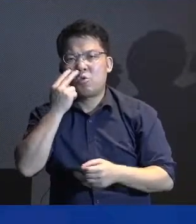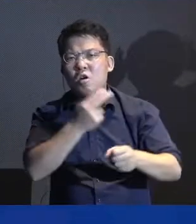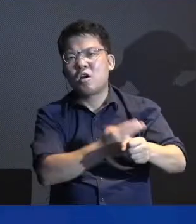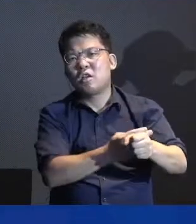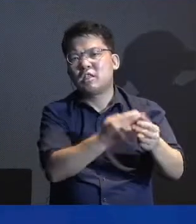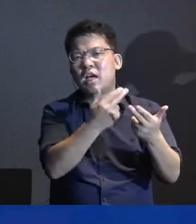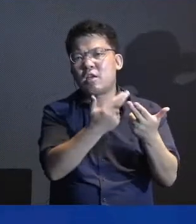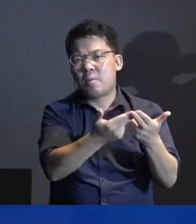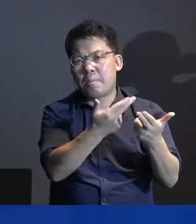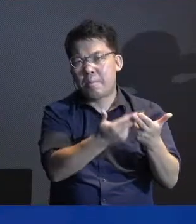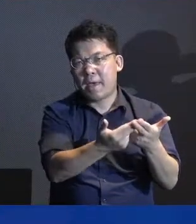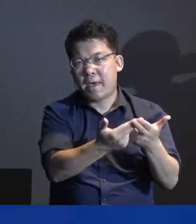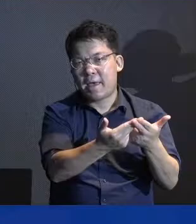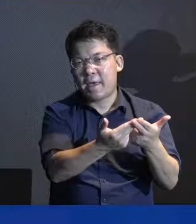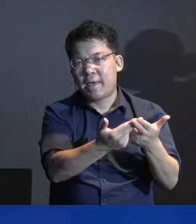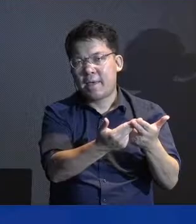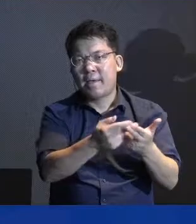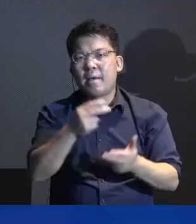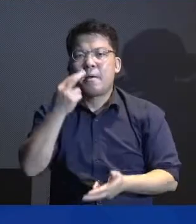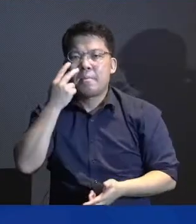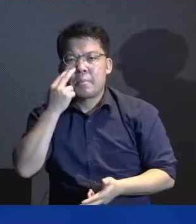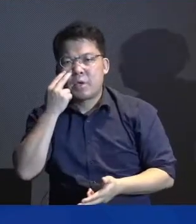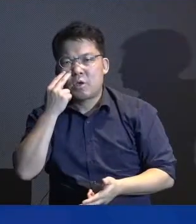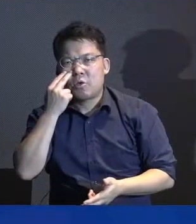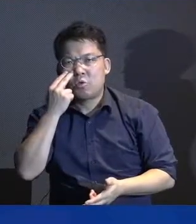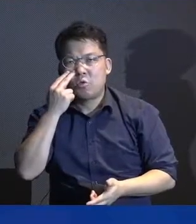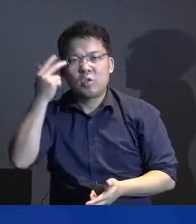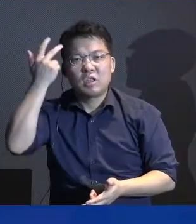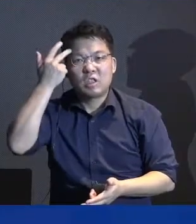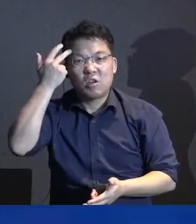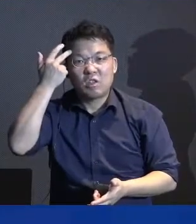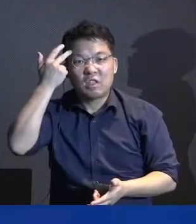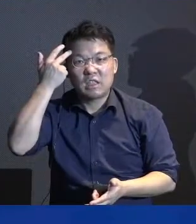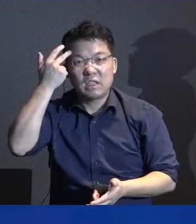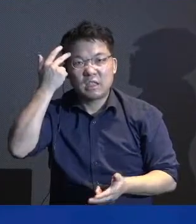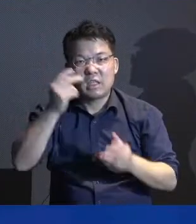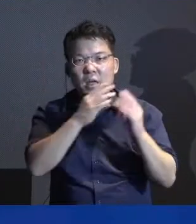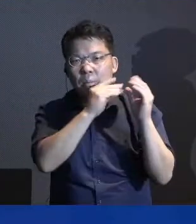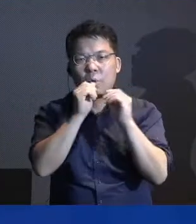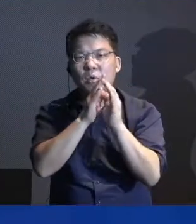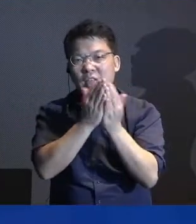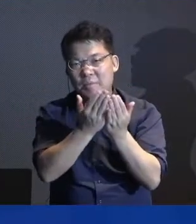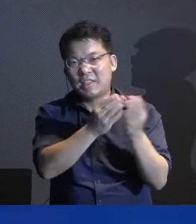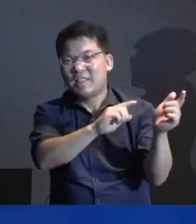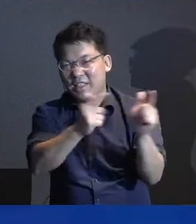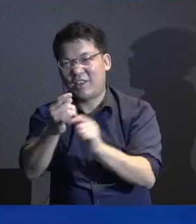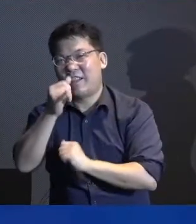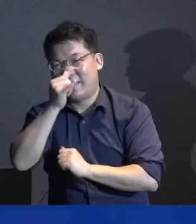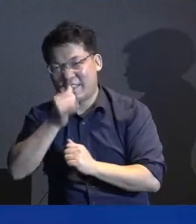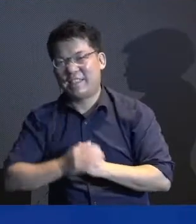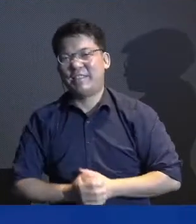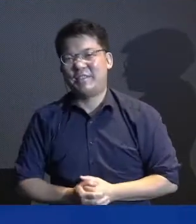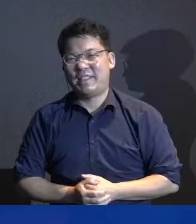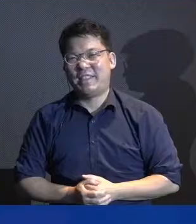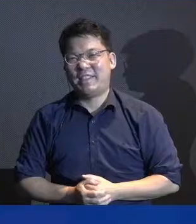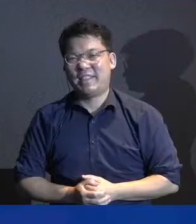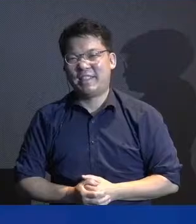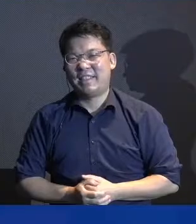and Nature Communications. So, as he's ready to deliver his keynote speech, why don't we welcome him with a big round of